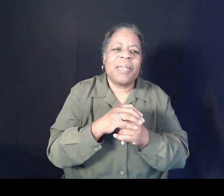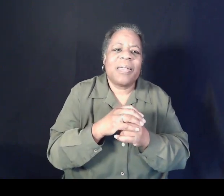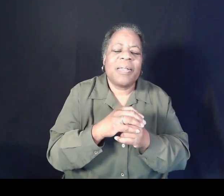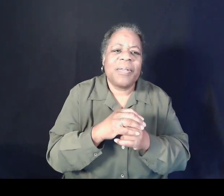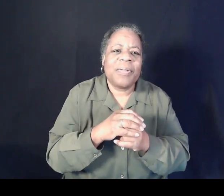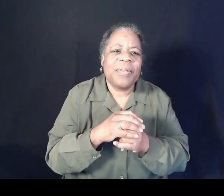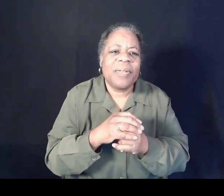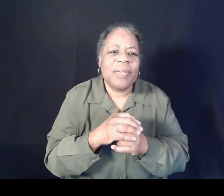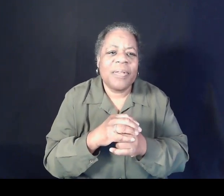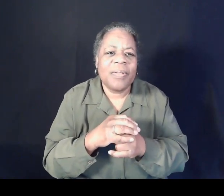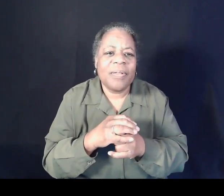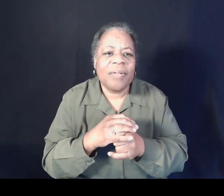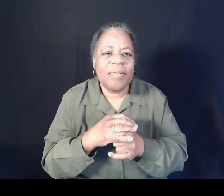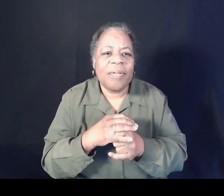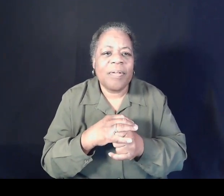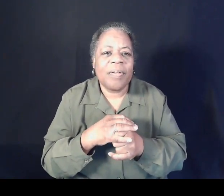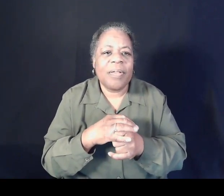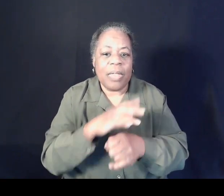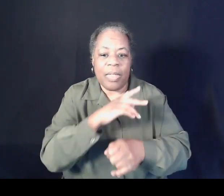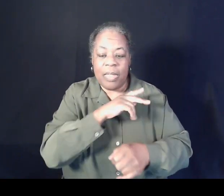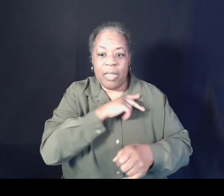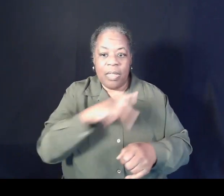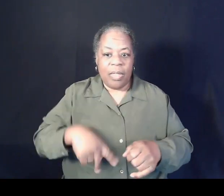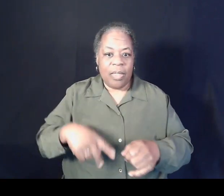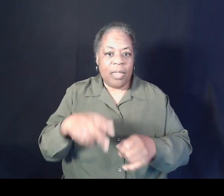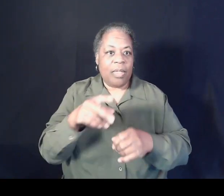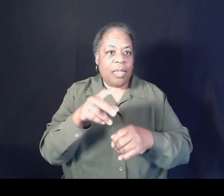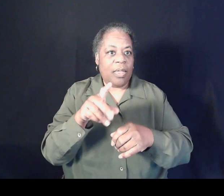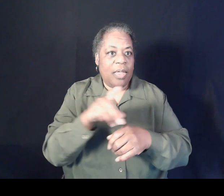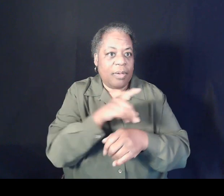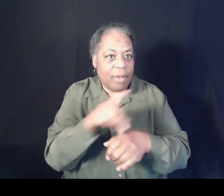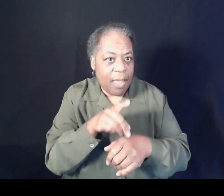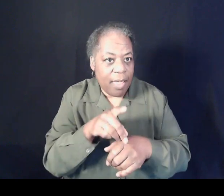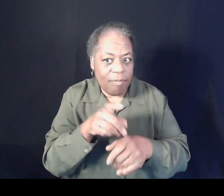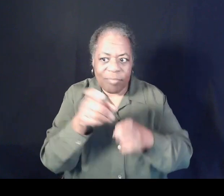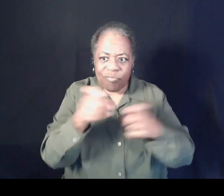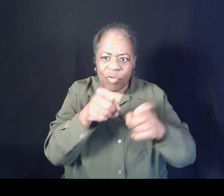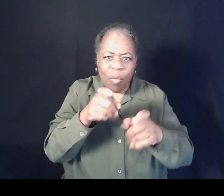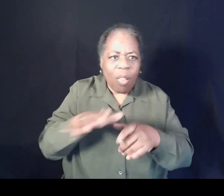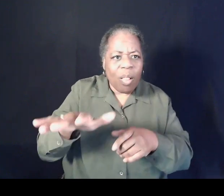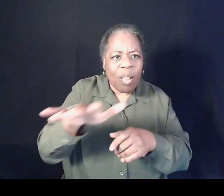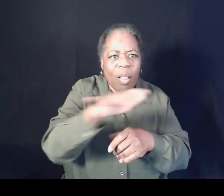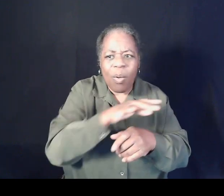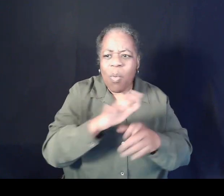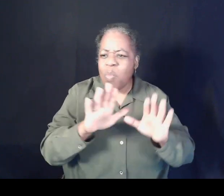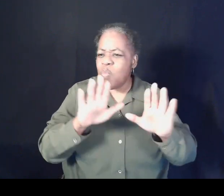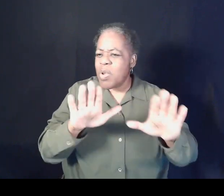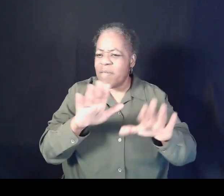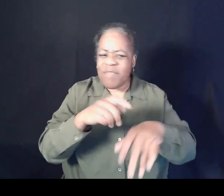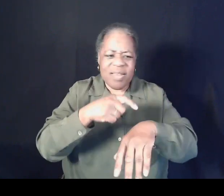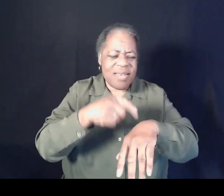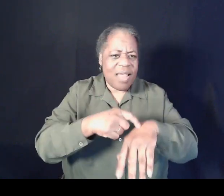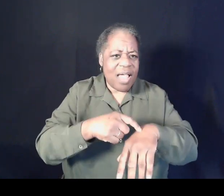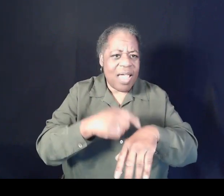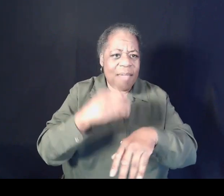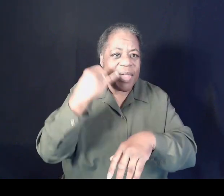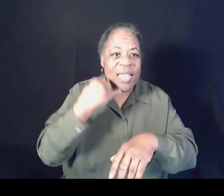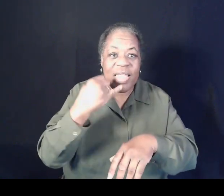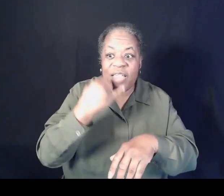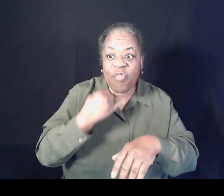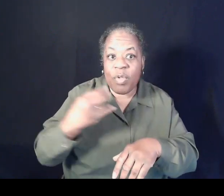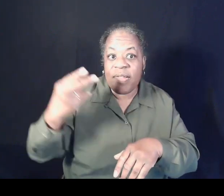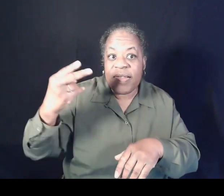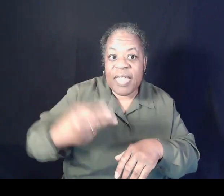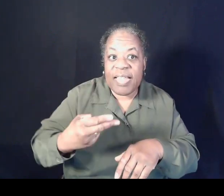country. And so King David is reigning over Israel. It's an incredible time in Israel's history. And as he has defeated all